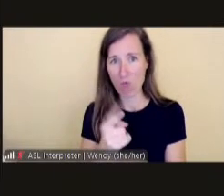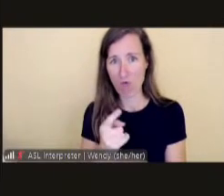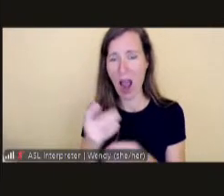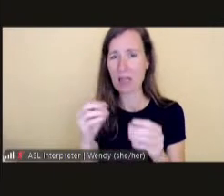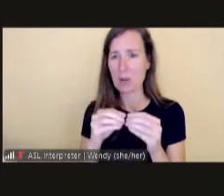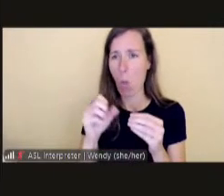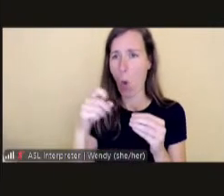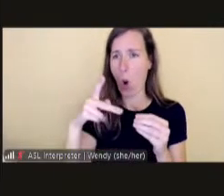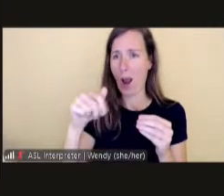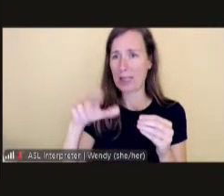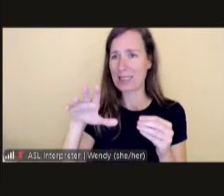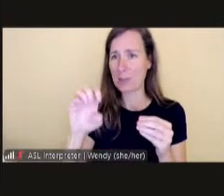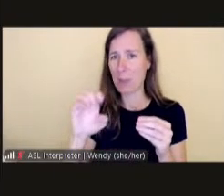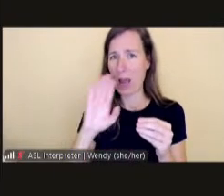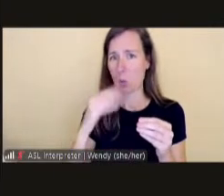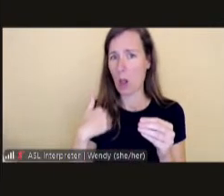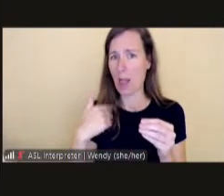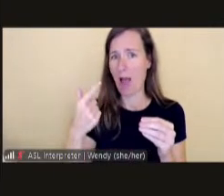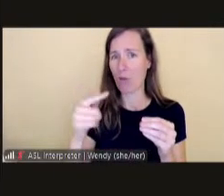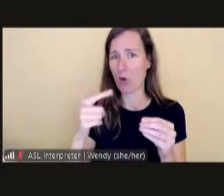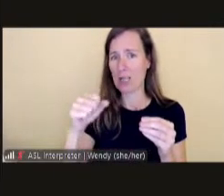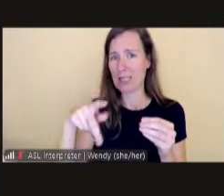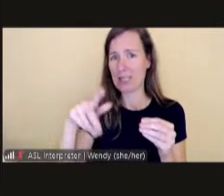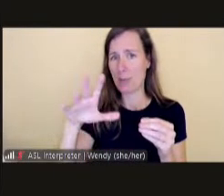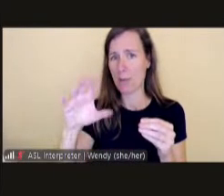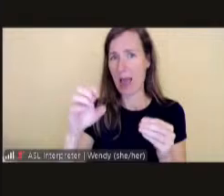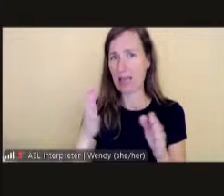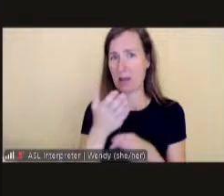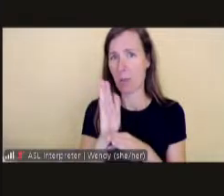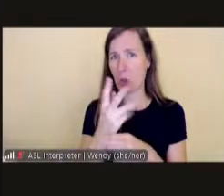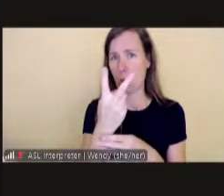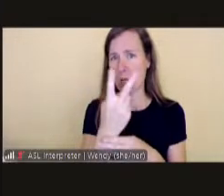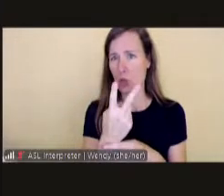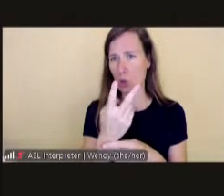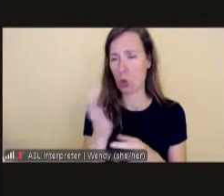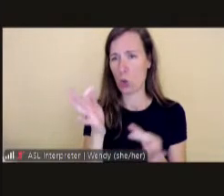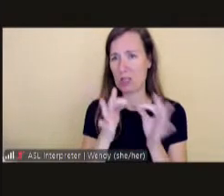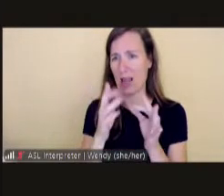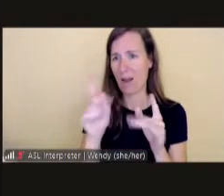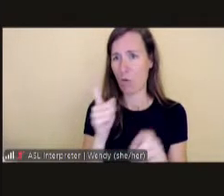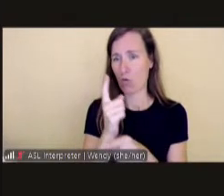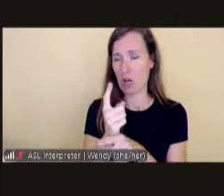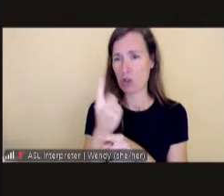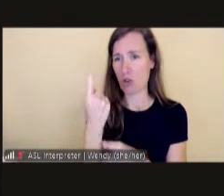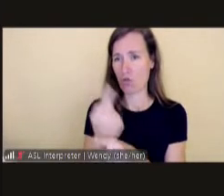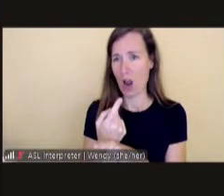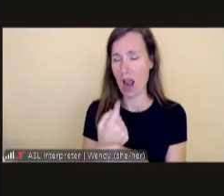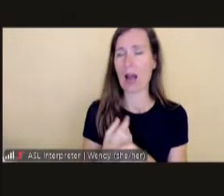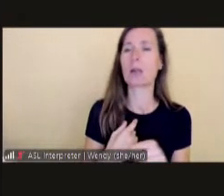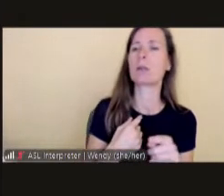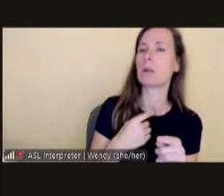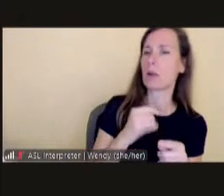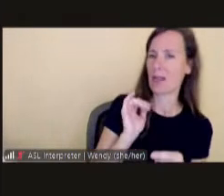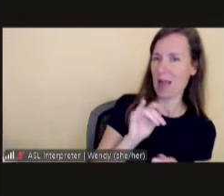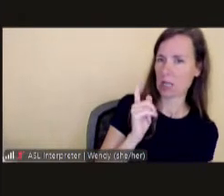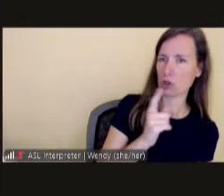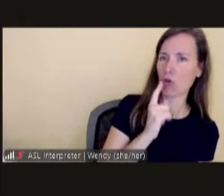there'll be a bumper of greenery space between the two versus the original, right? That's correct.